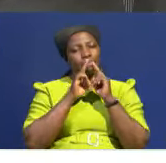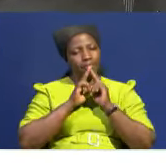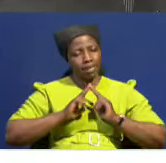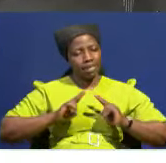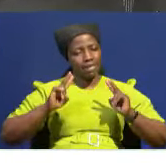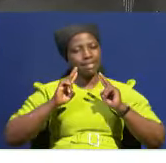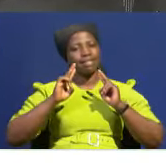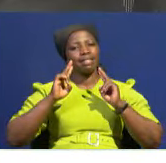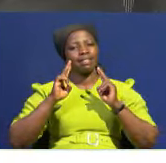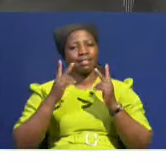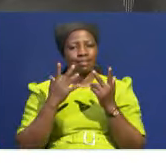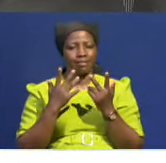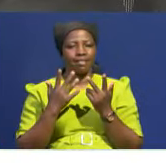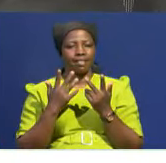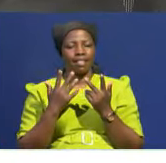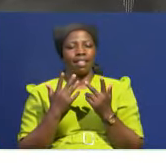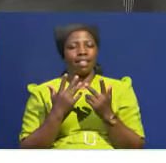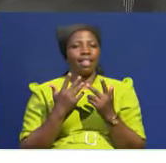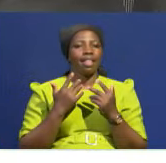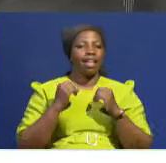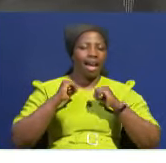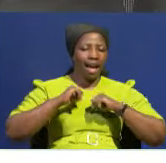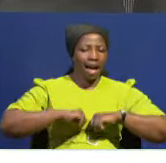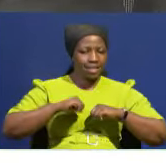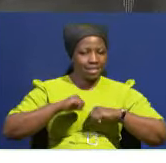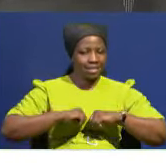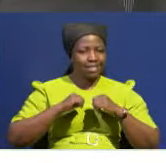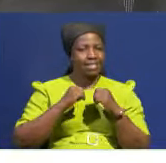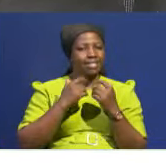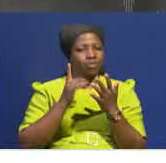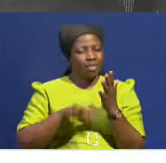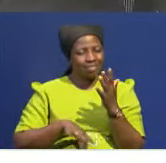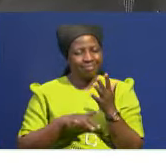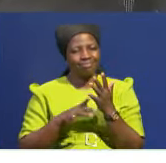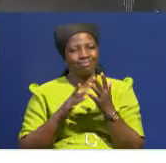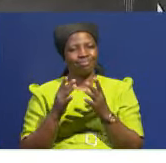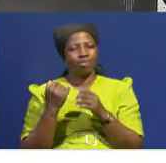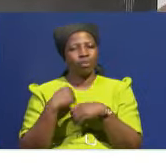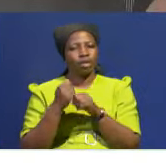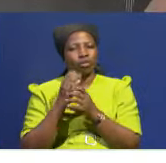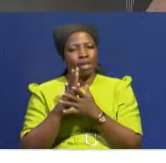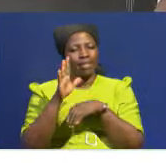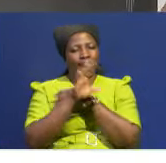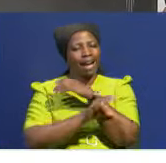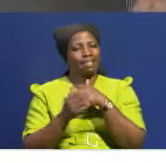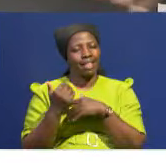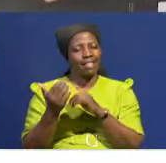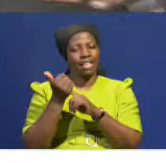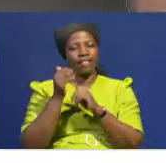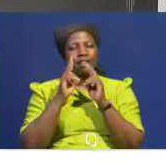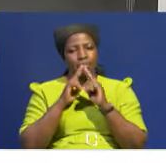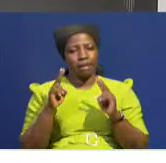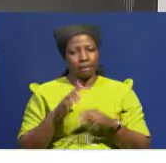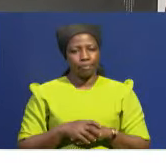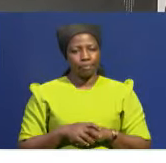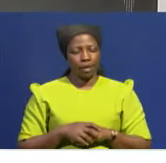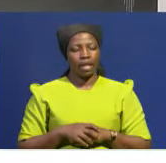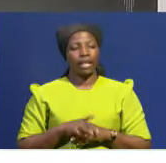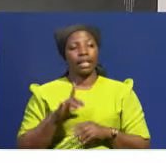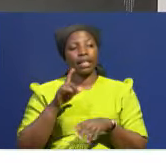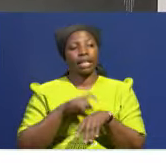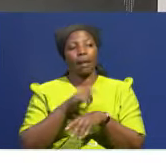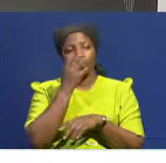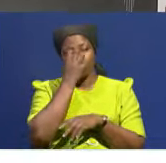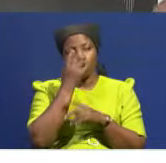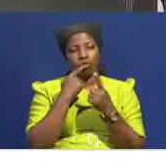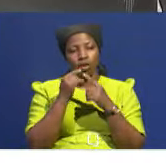Consensus, aimed at consolidating the country's political transition. Well, in Juba, the president has held talks with his counterpart Salva Kiir, as